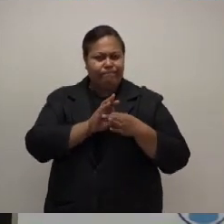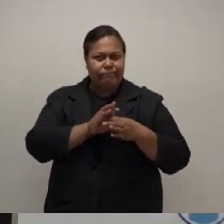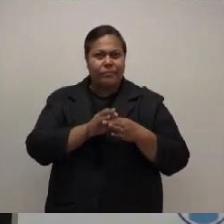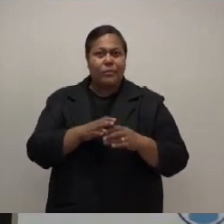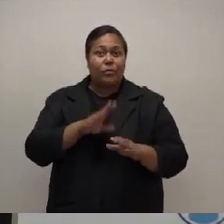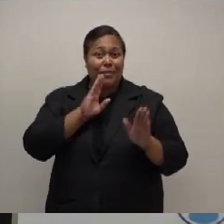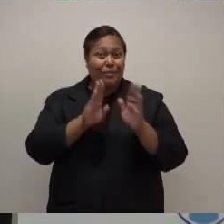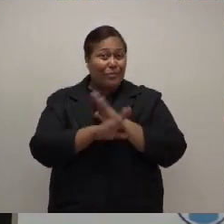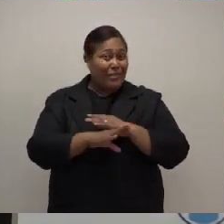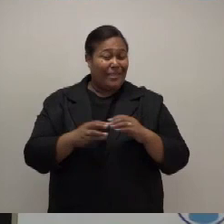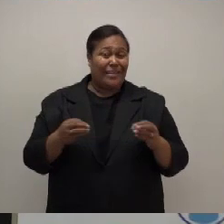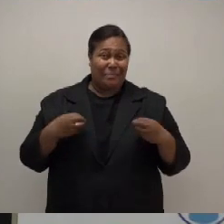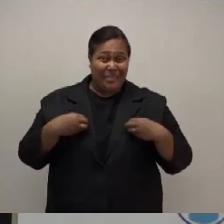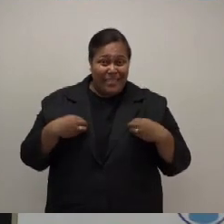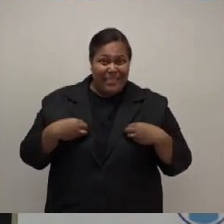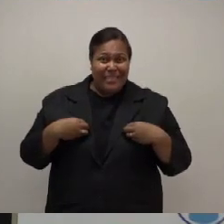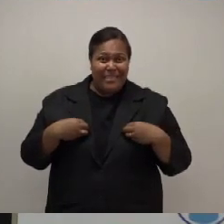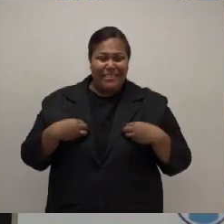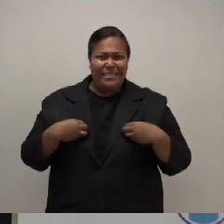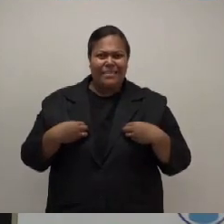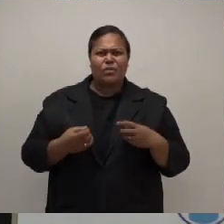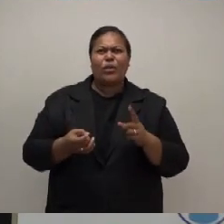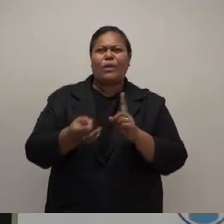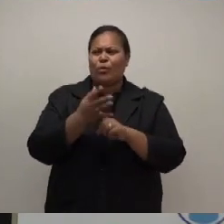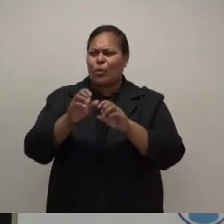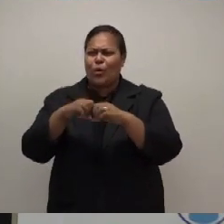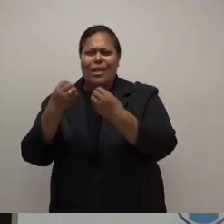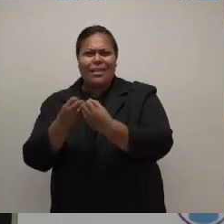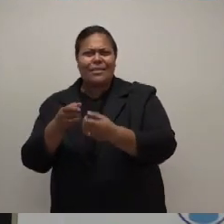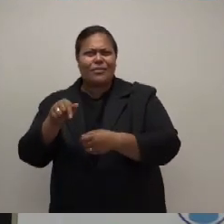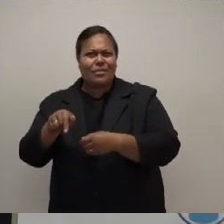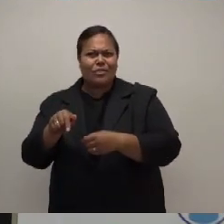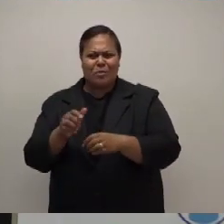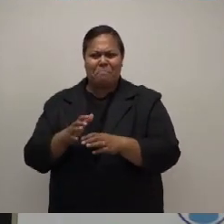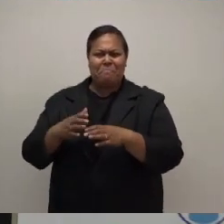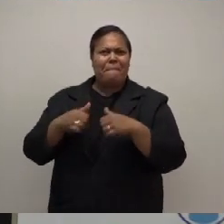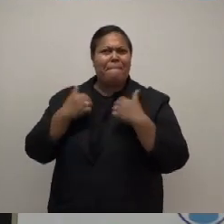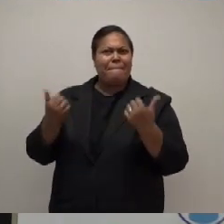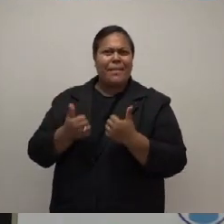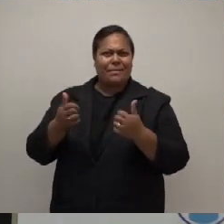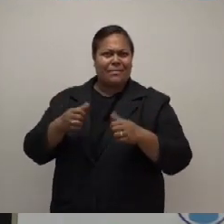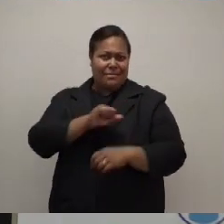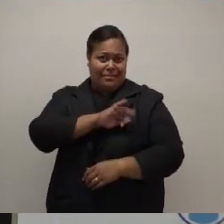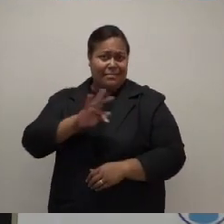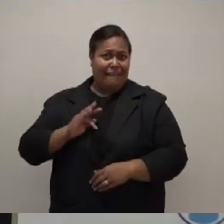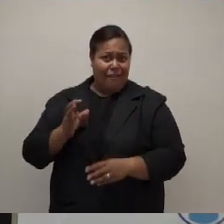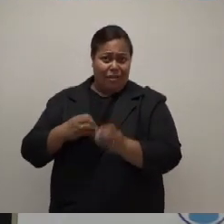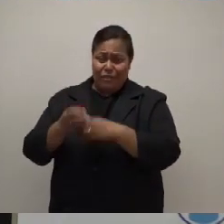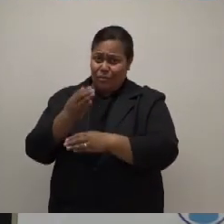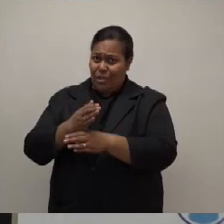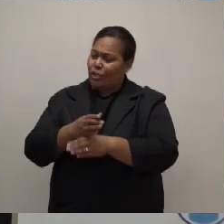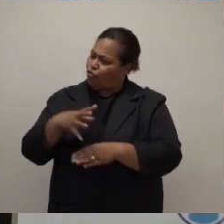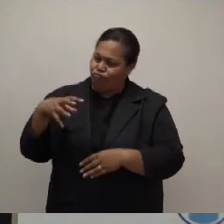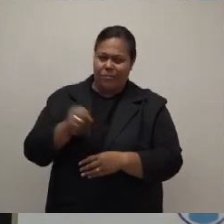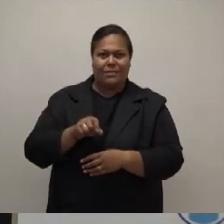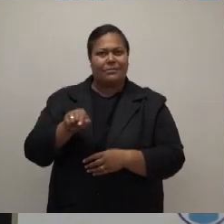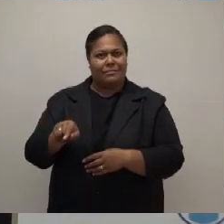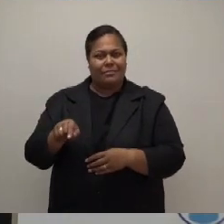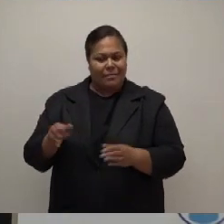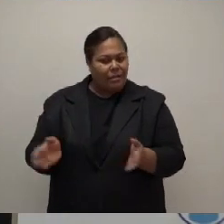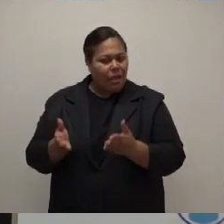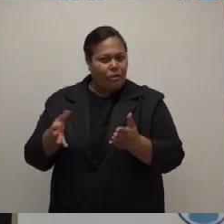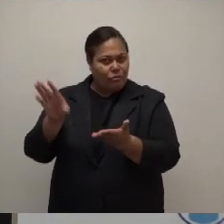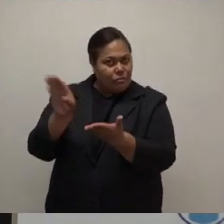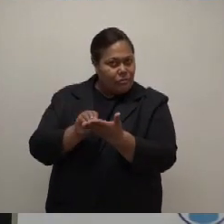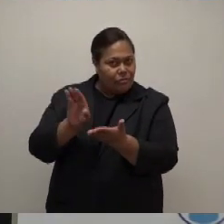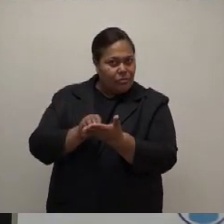particularly those in key economic sectors with large staff numbers, to encourage uptake of the app. But that's not